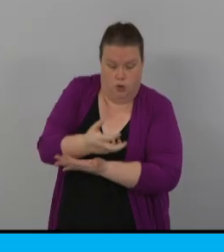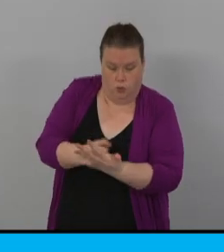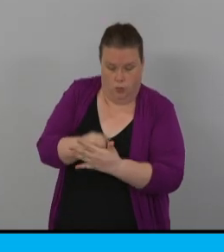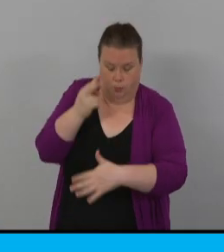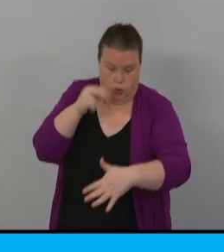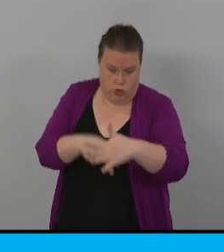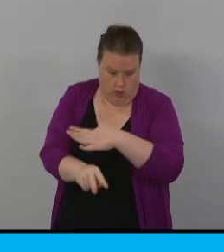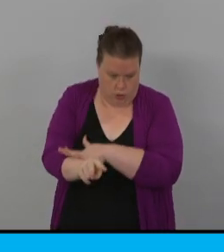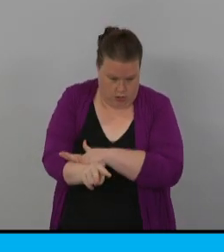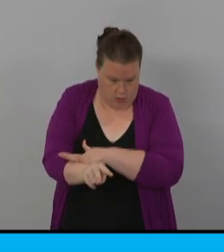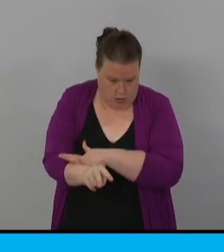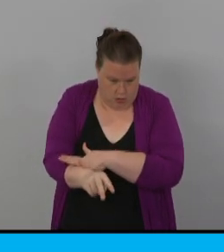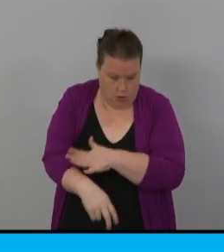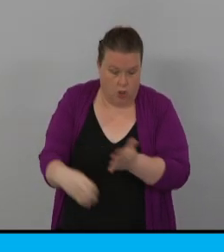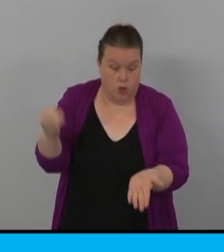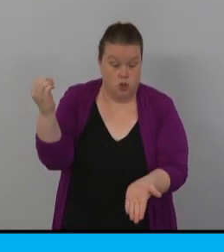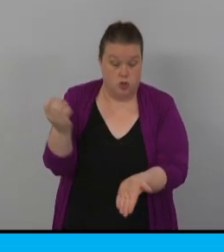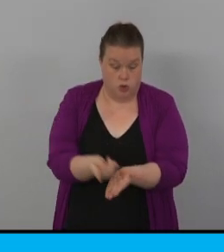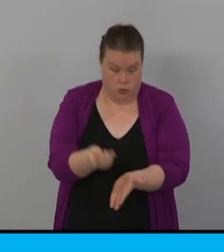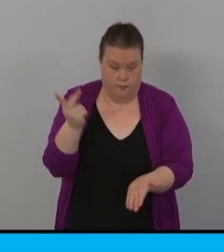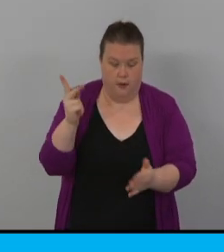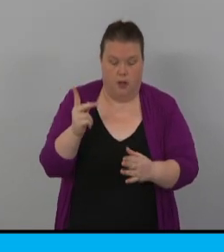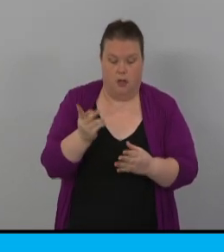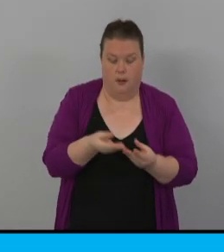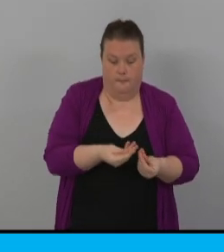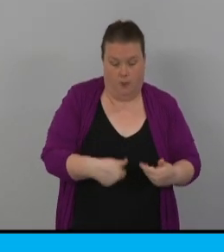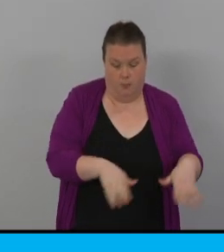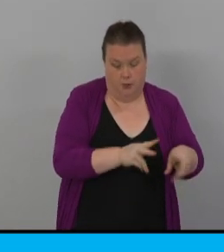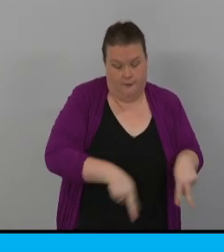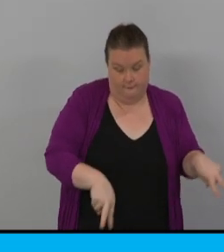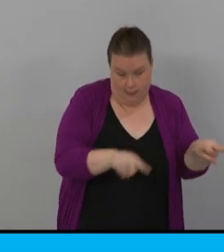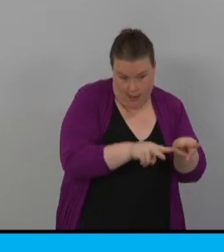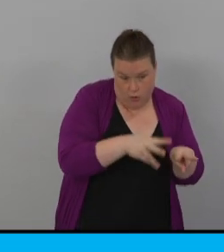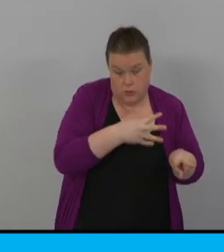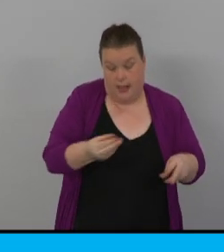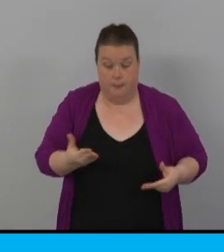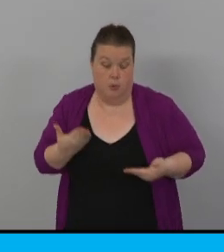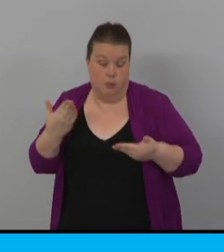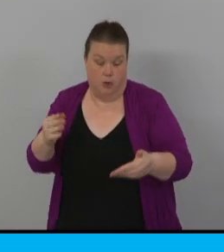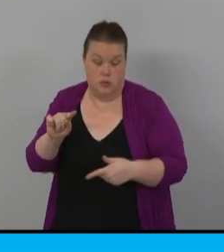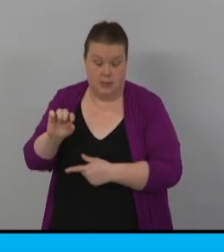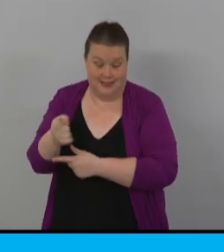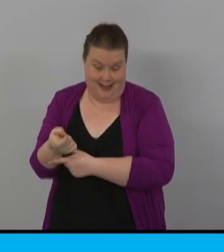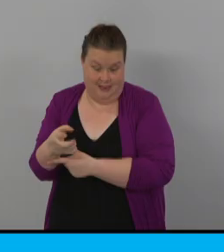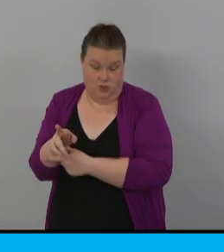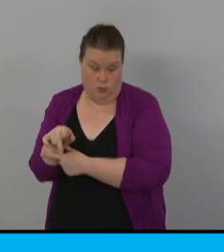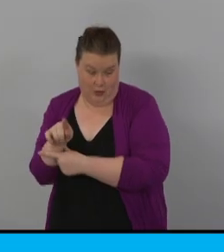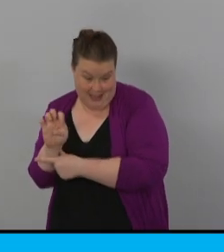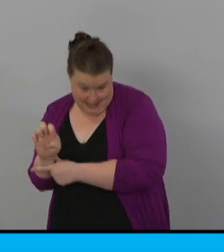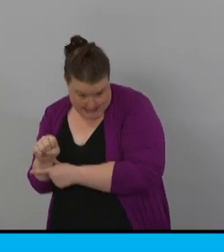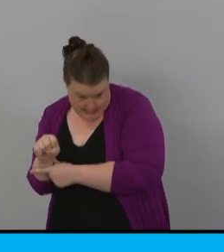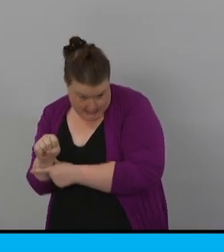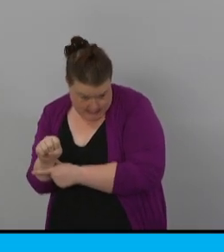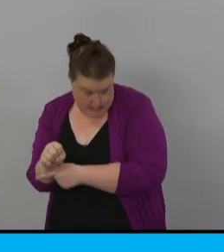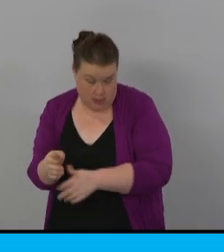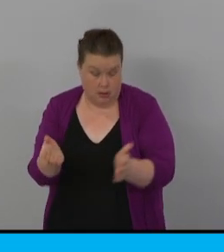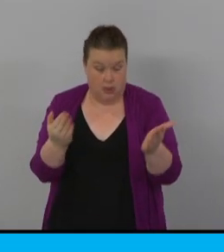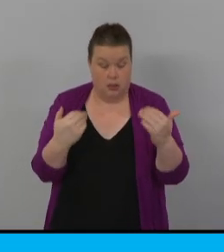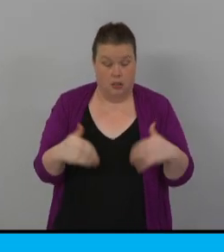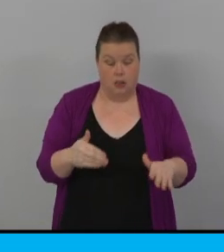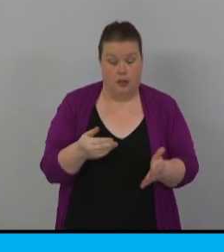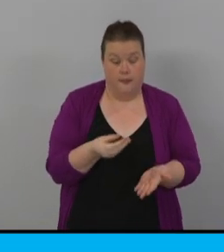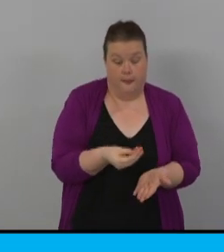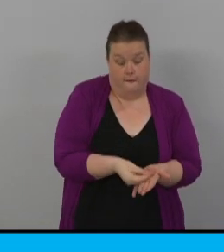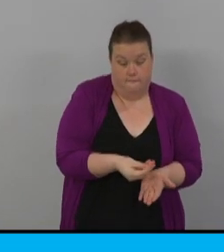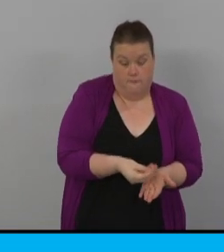property values and the proposed tax rates that come off of those. And then we'll look at the funds required to be adopted